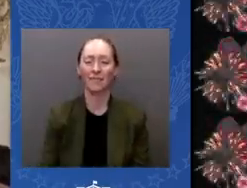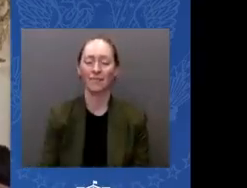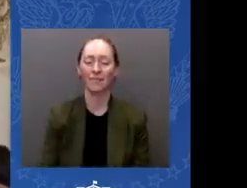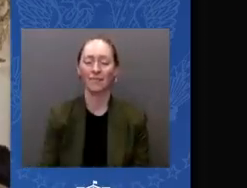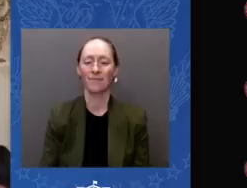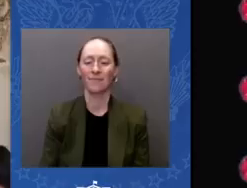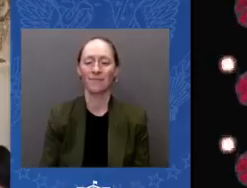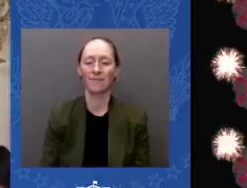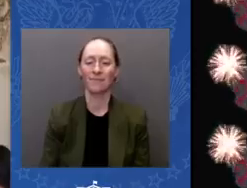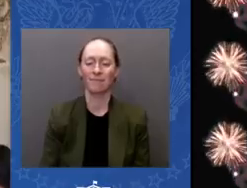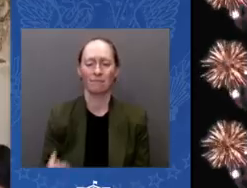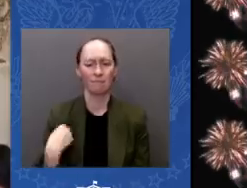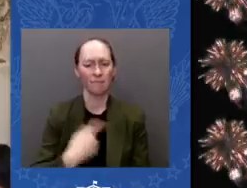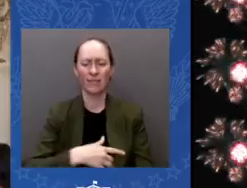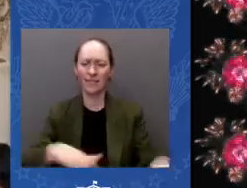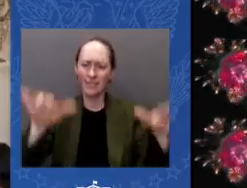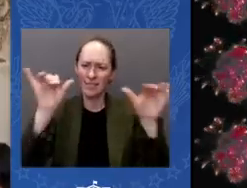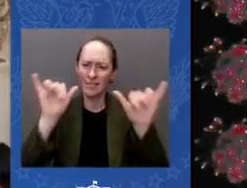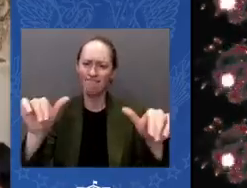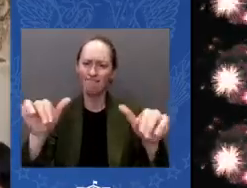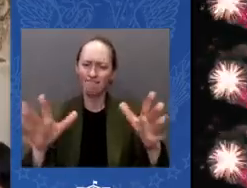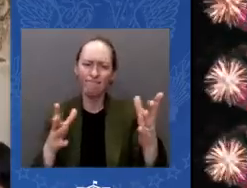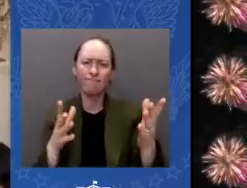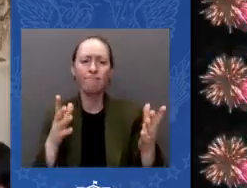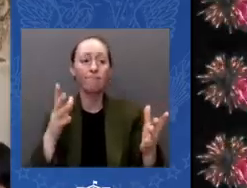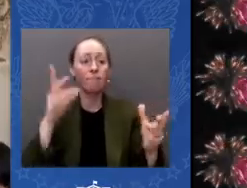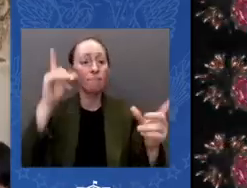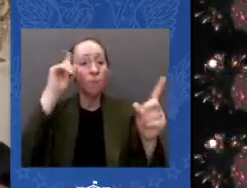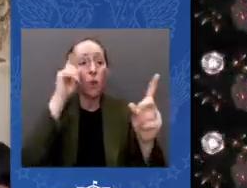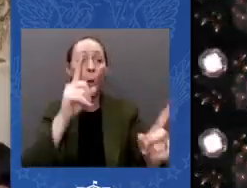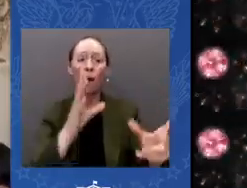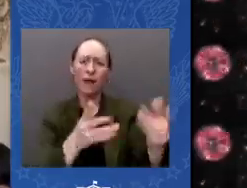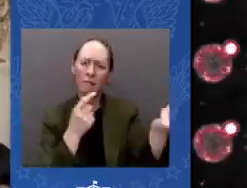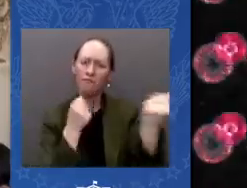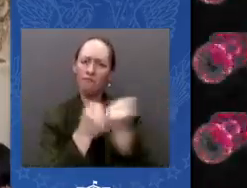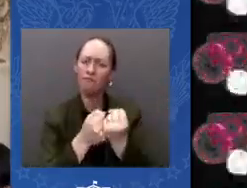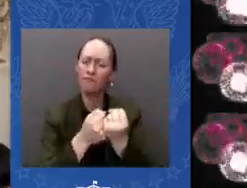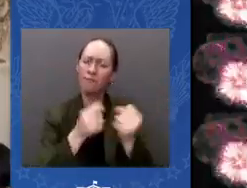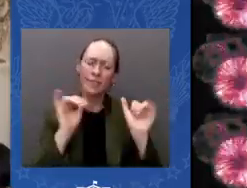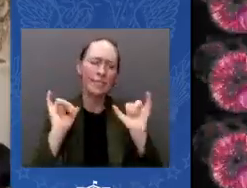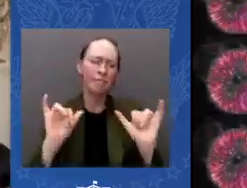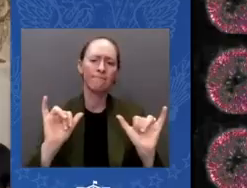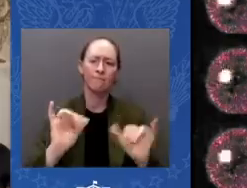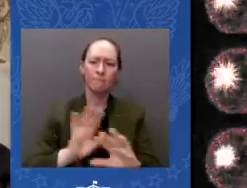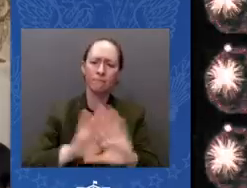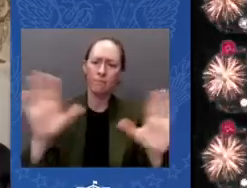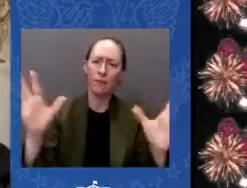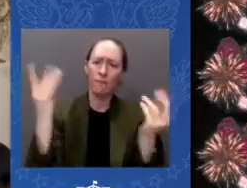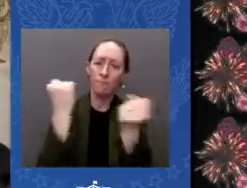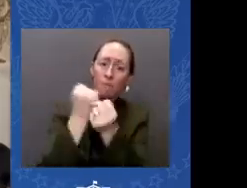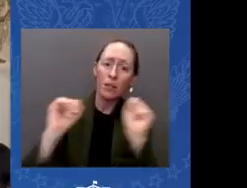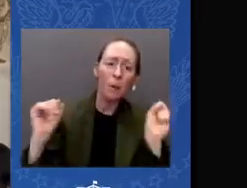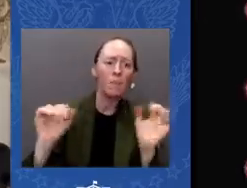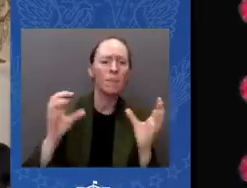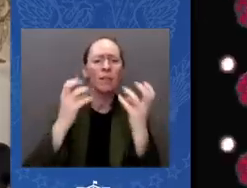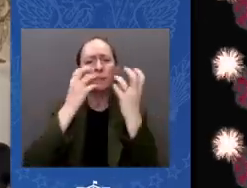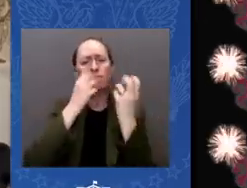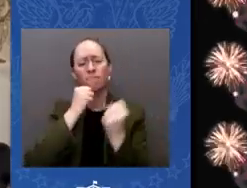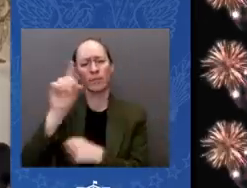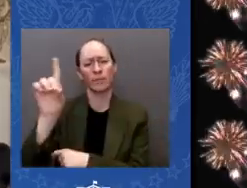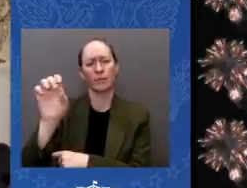freedom, democracy, and equality for all. Together, let